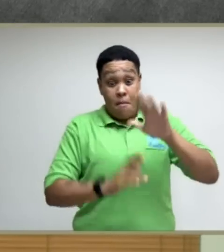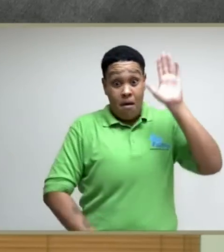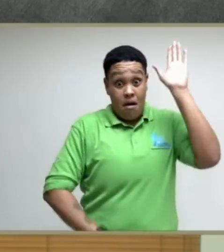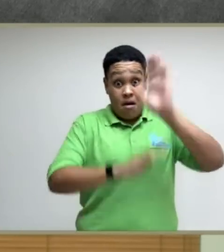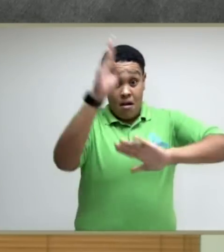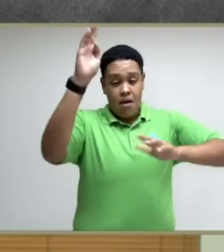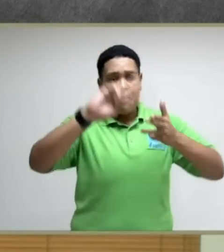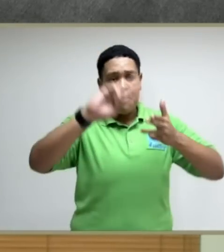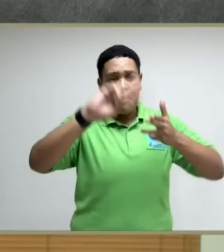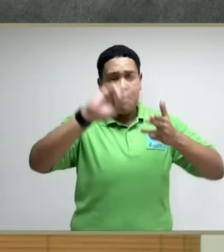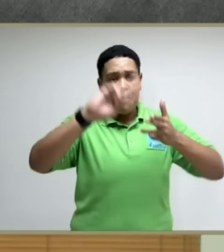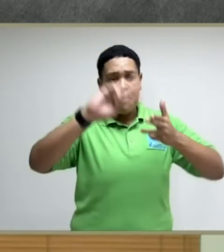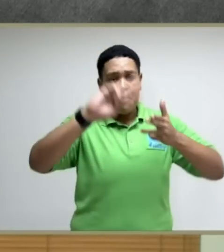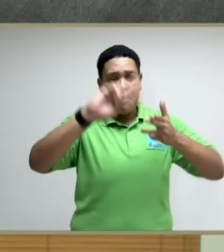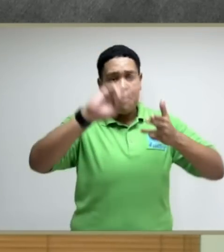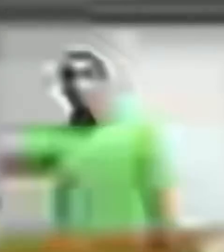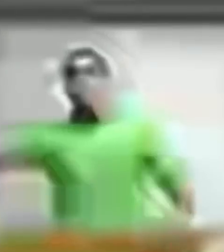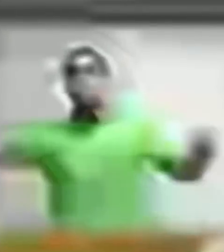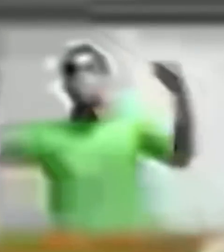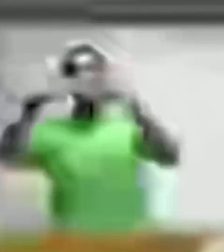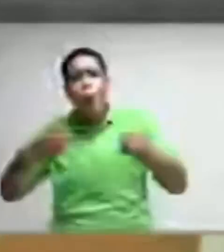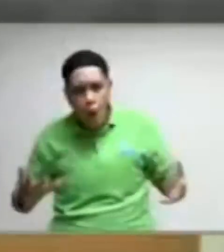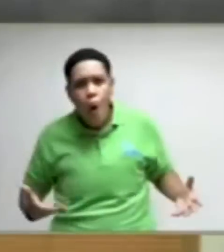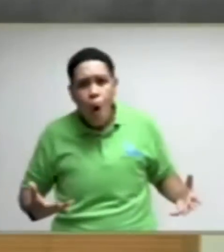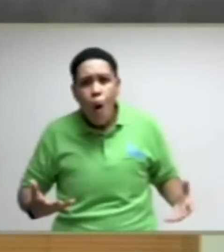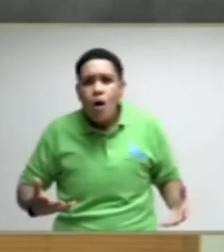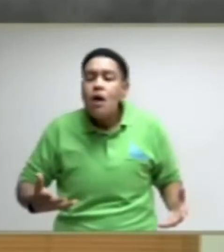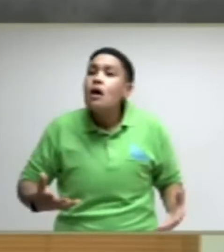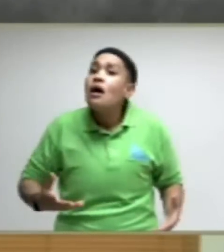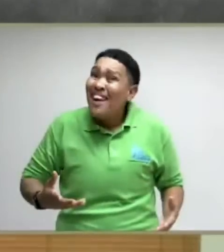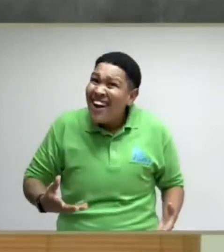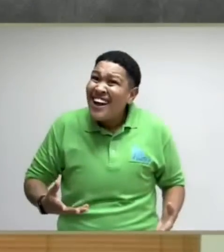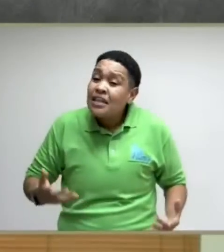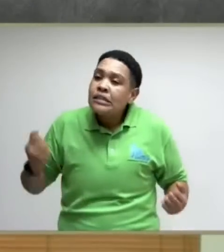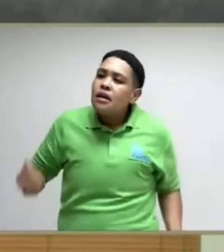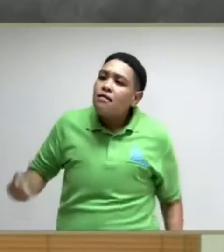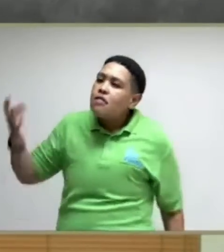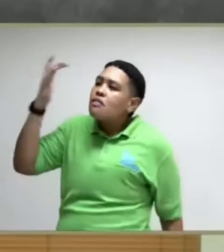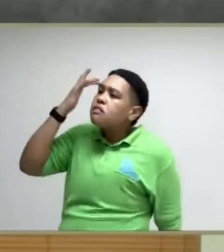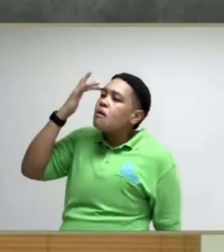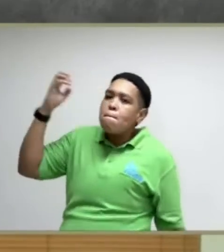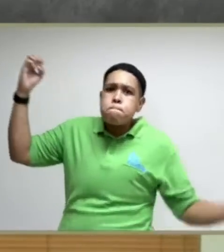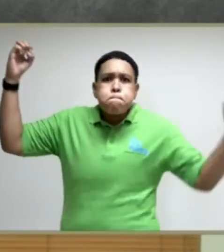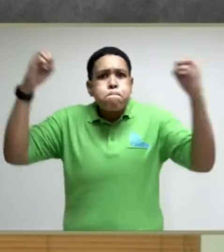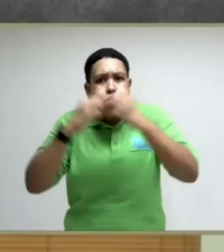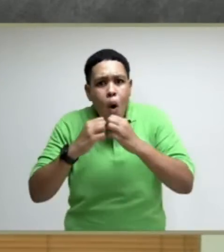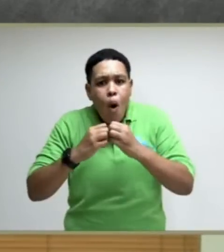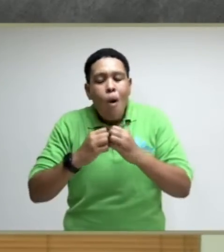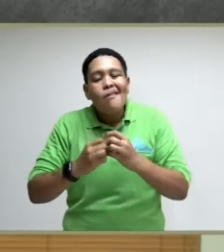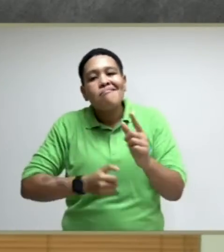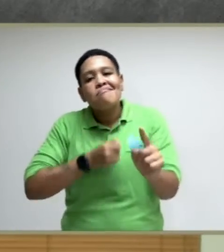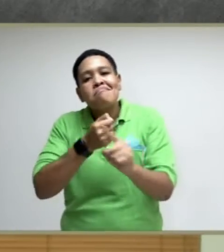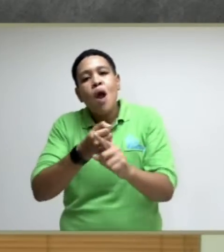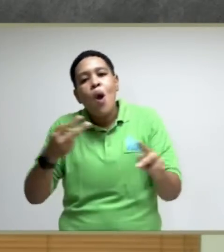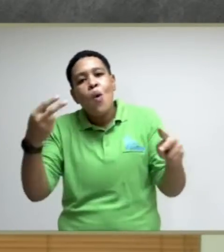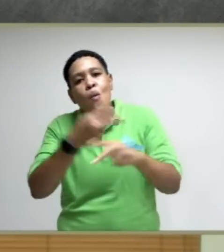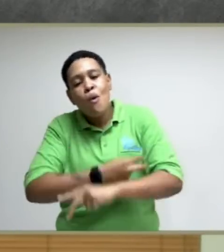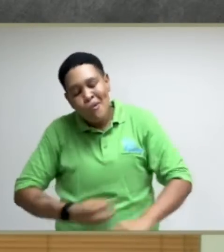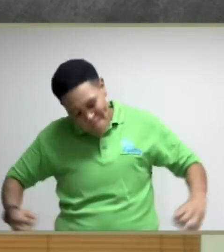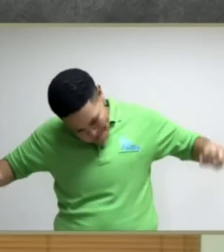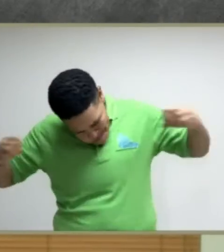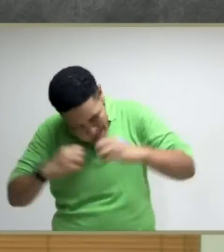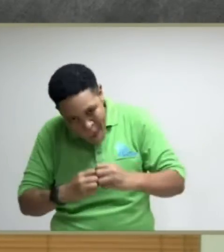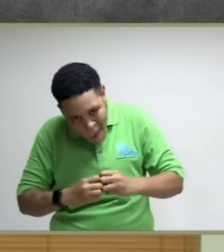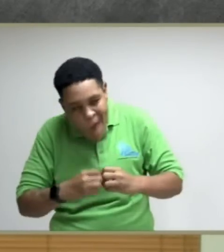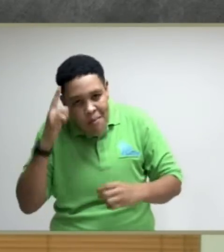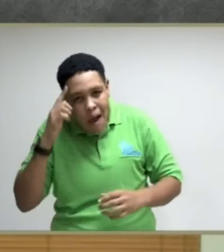increases, the number of severe illnesses increases, and the number of severe outcomes increase. So certainly for